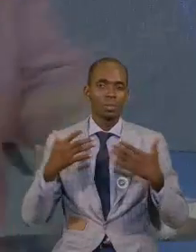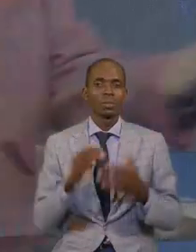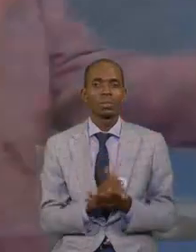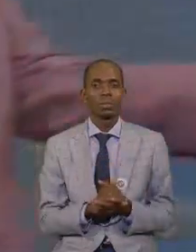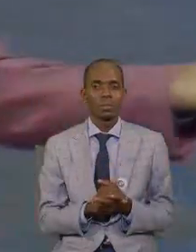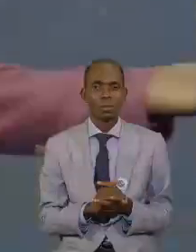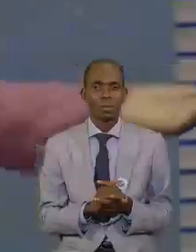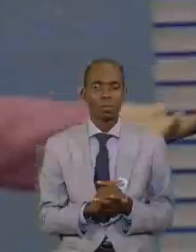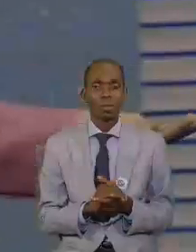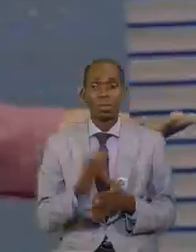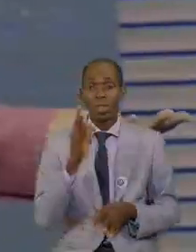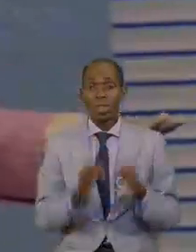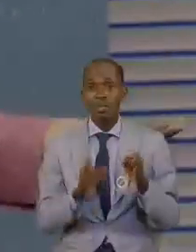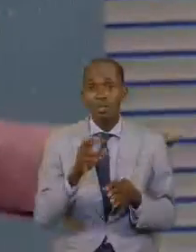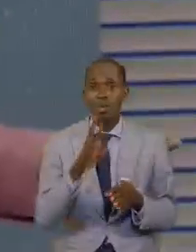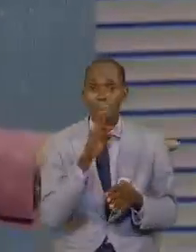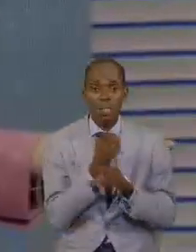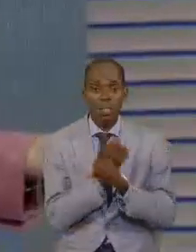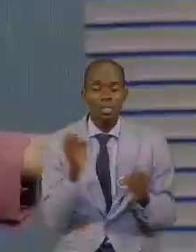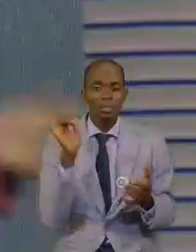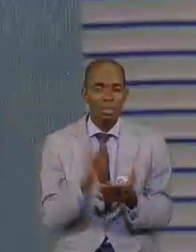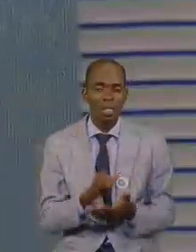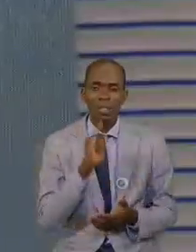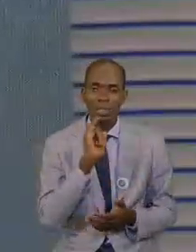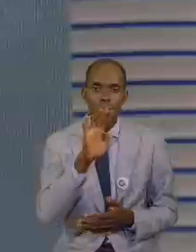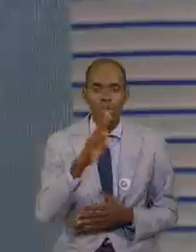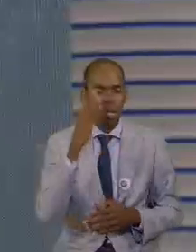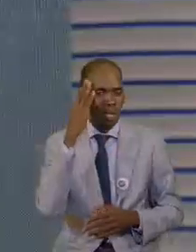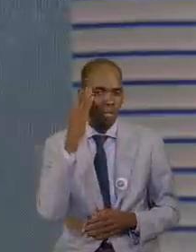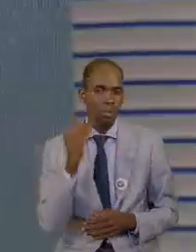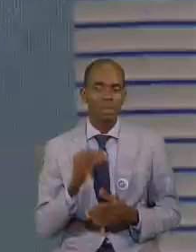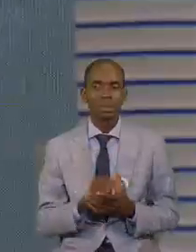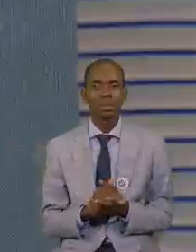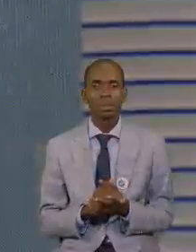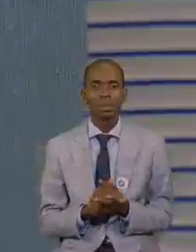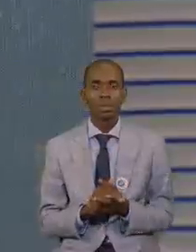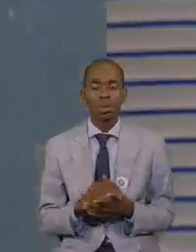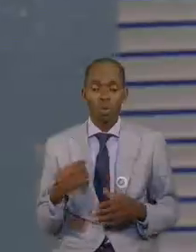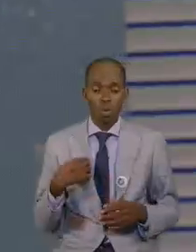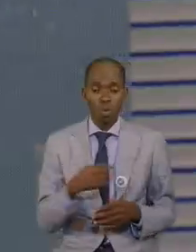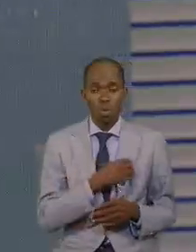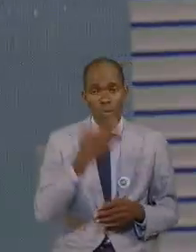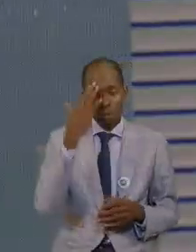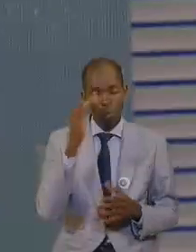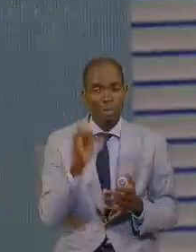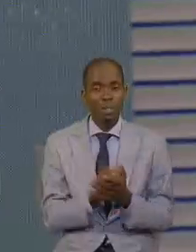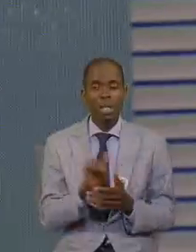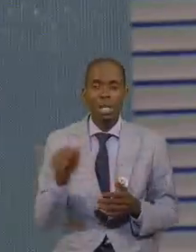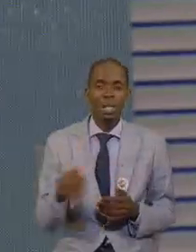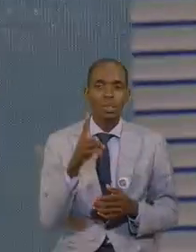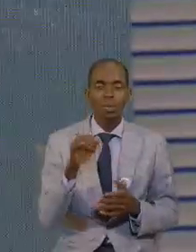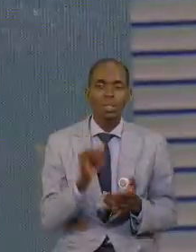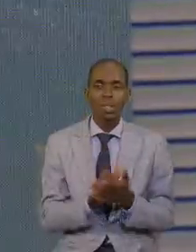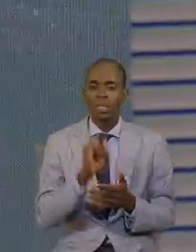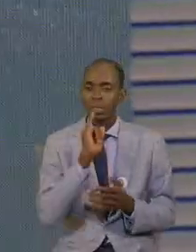If you're born again, that's your experience. We know that whosoever is born of